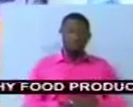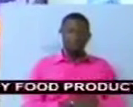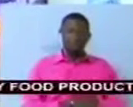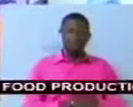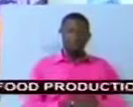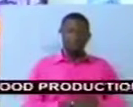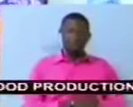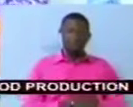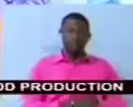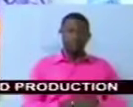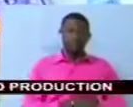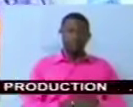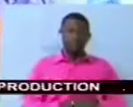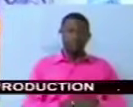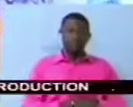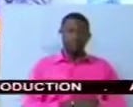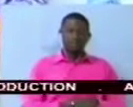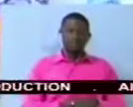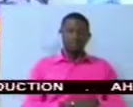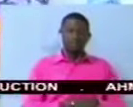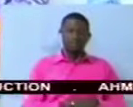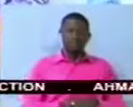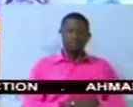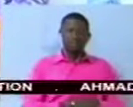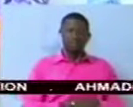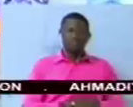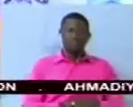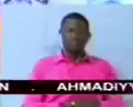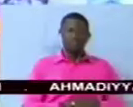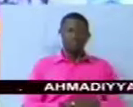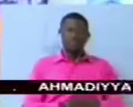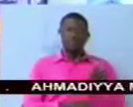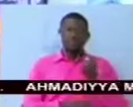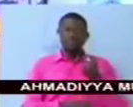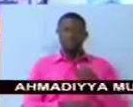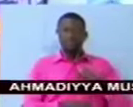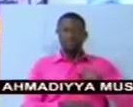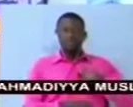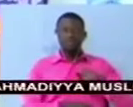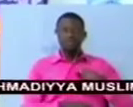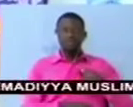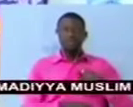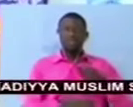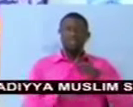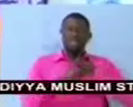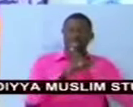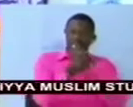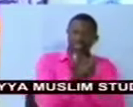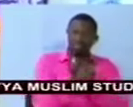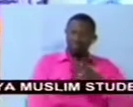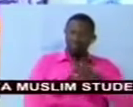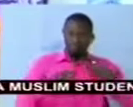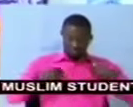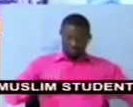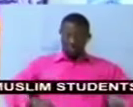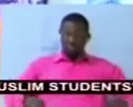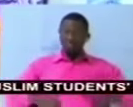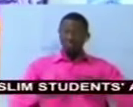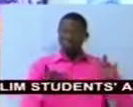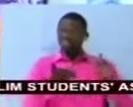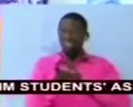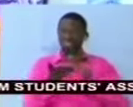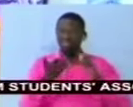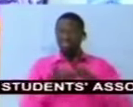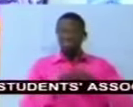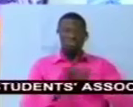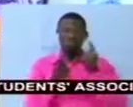tuma ko ndax li nit ñi wara deg ci biti because me the arrest and being stripped of that was not something that I